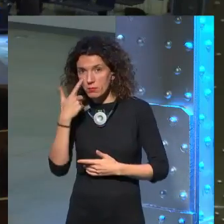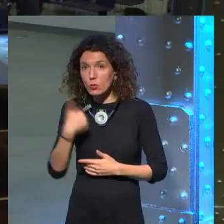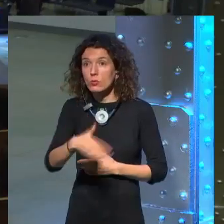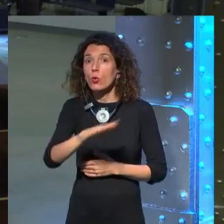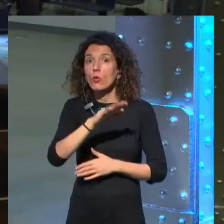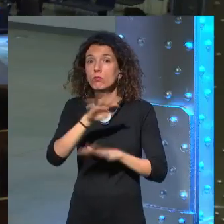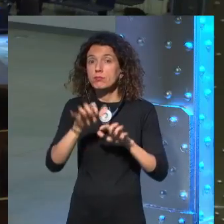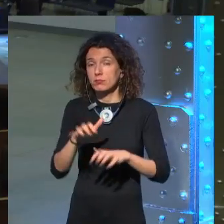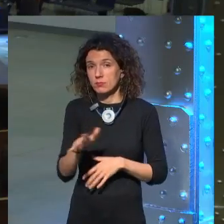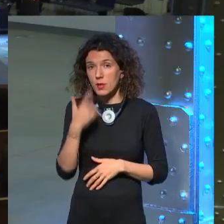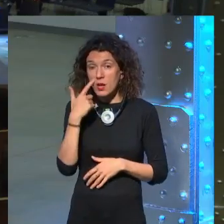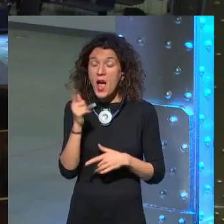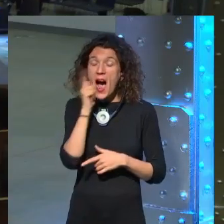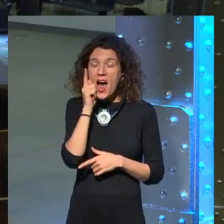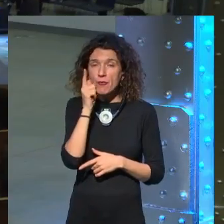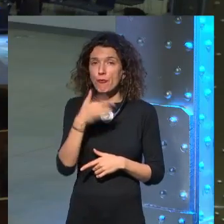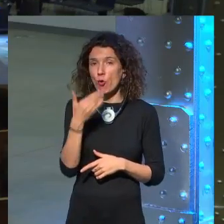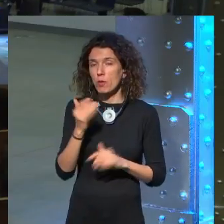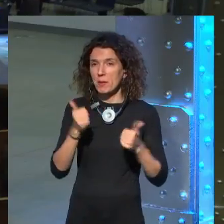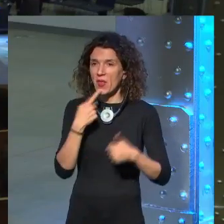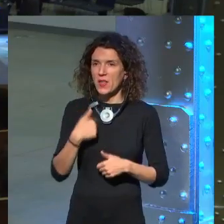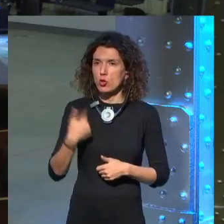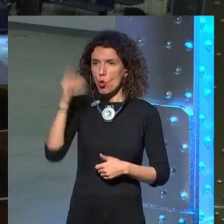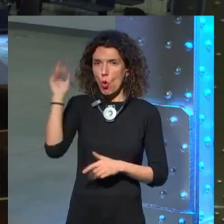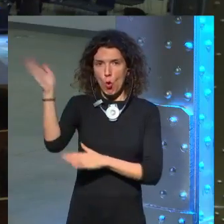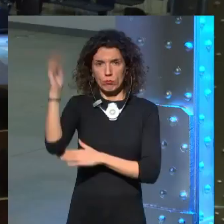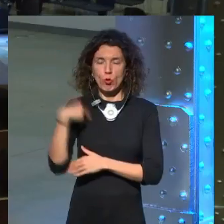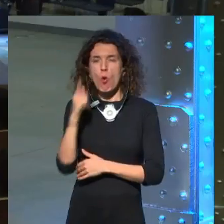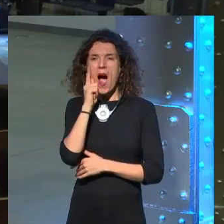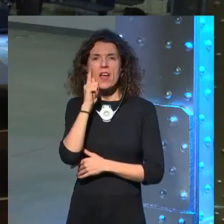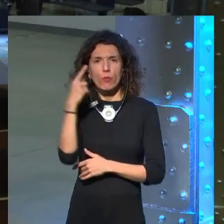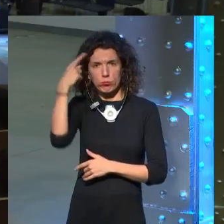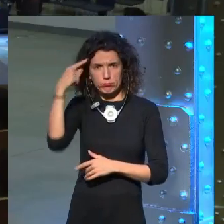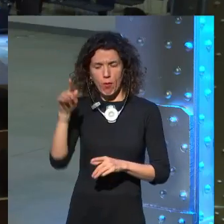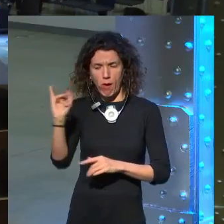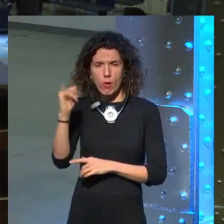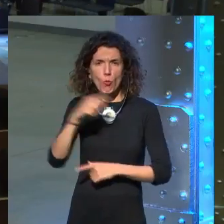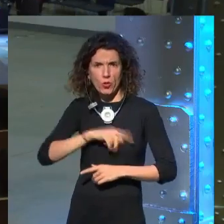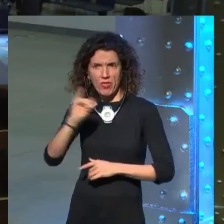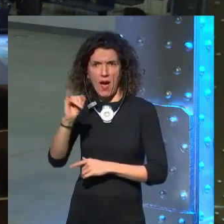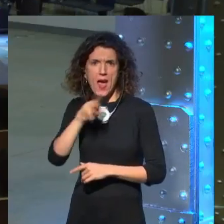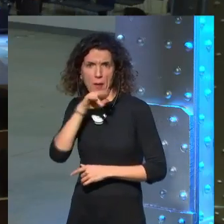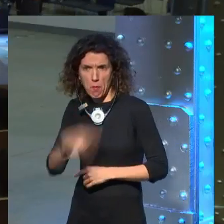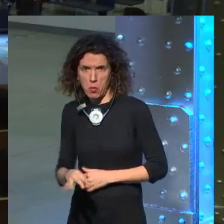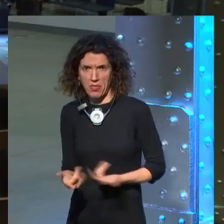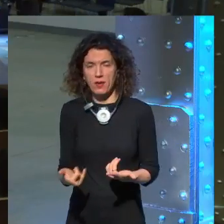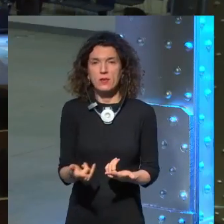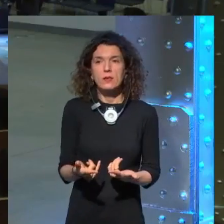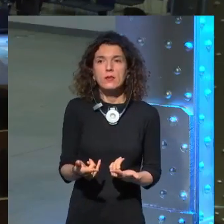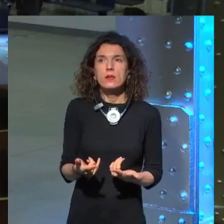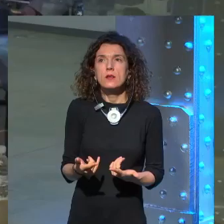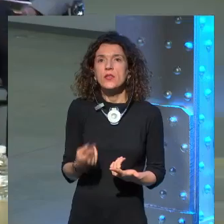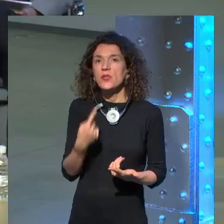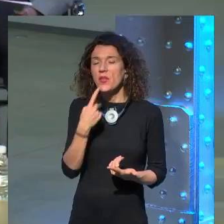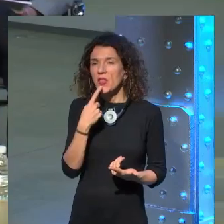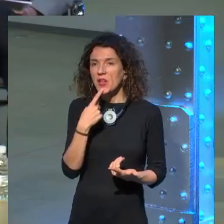going, iPhone think, therefore iPhone am, you know, are we going to have to give it rights? How can we tell that moment when